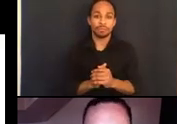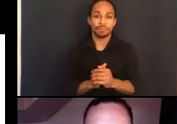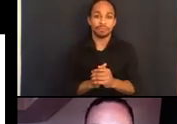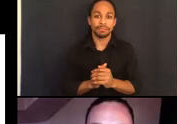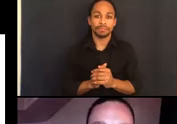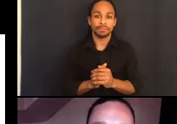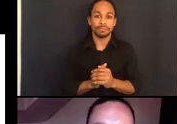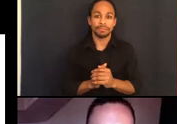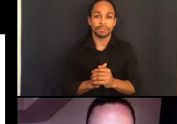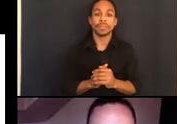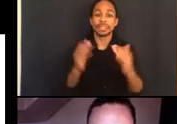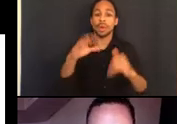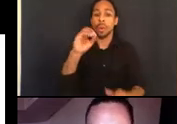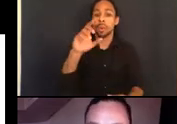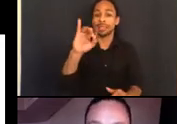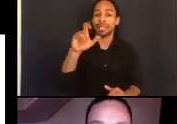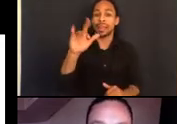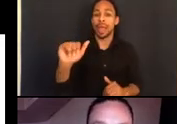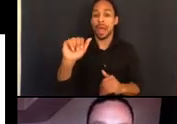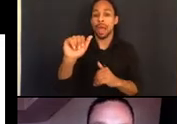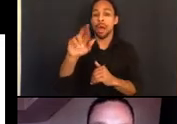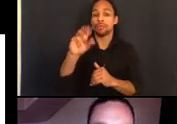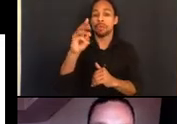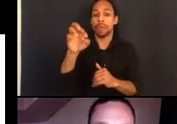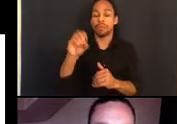we have Odilia Romero.